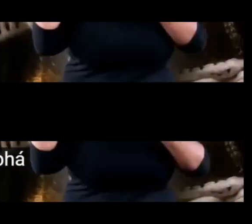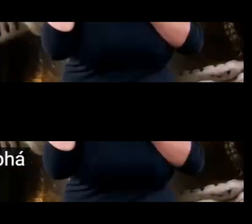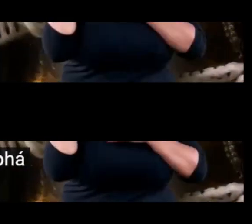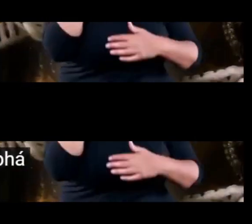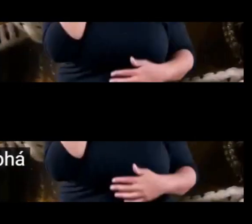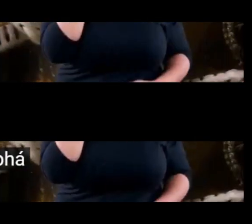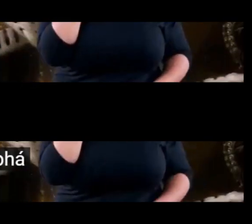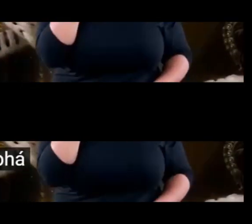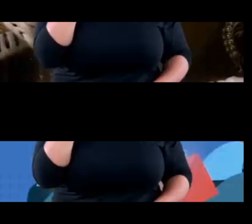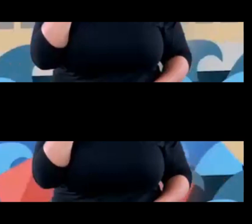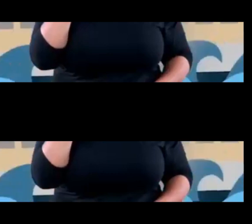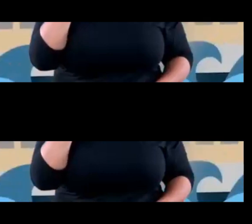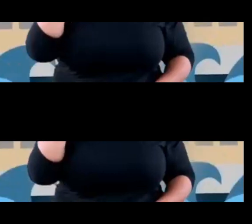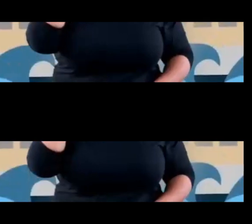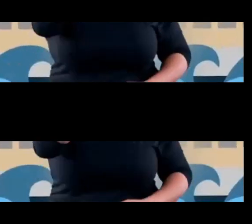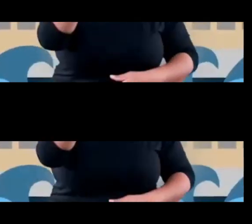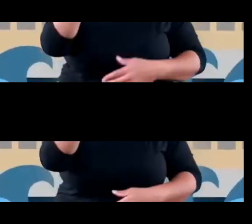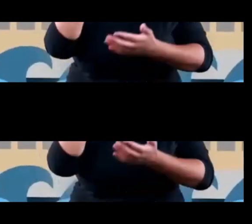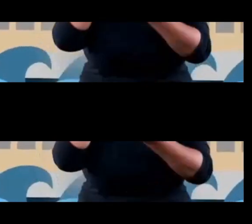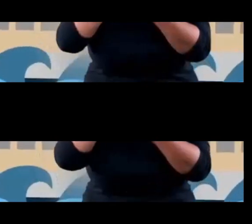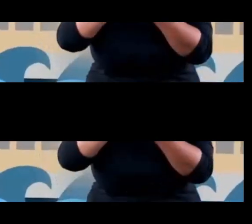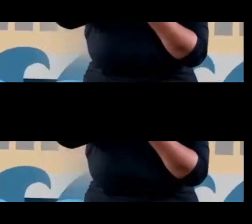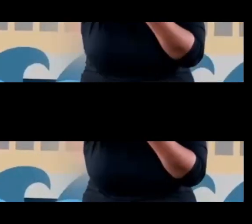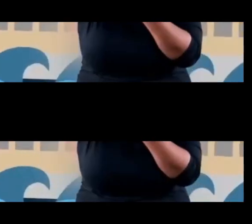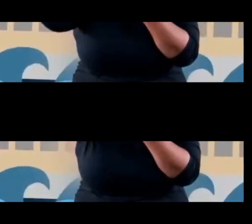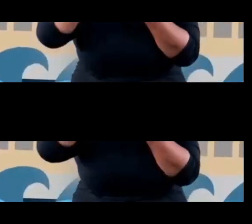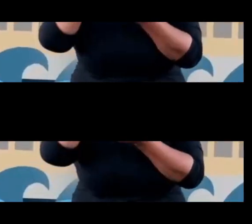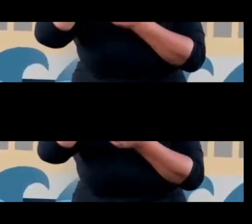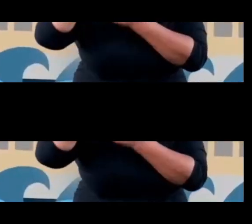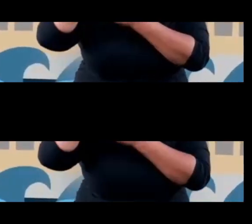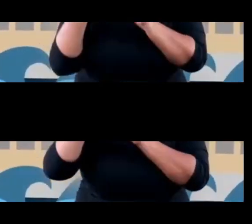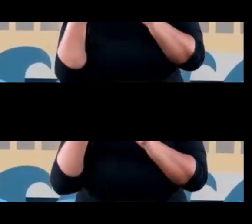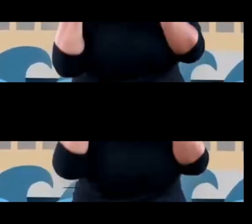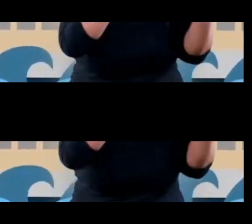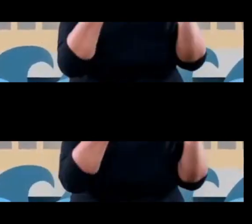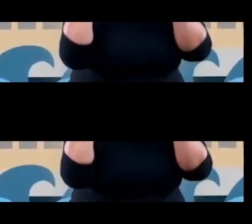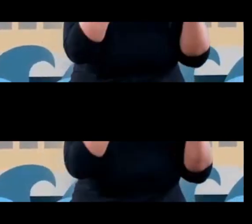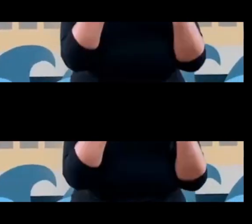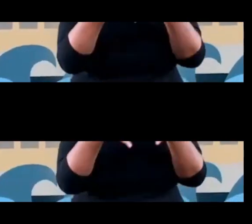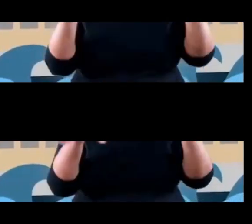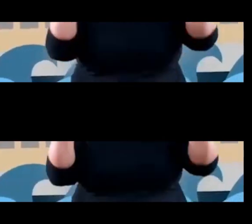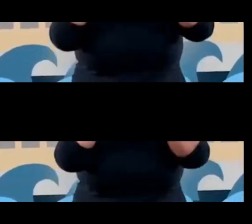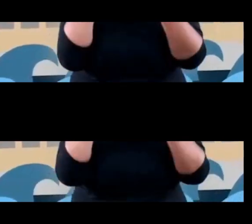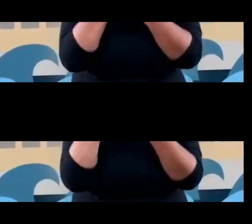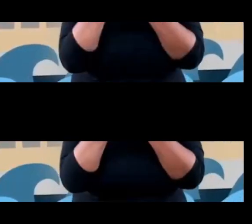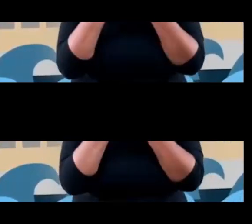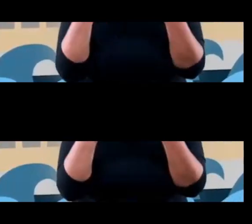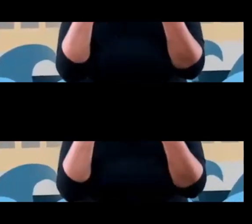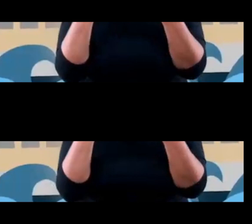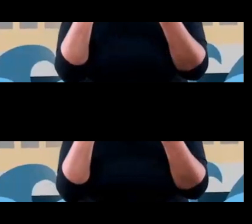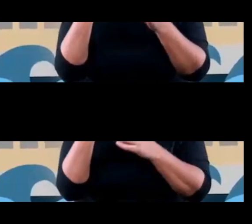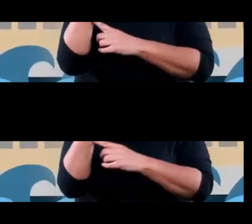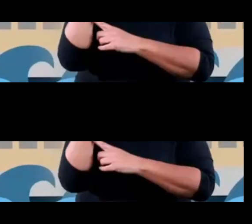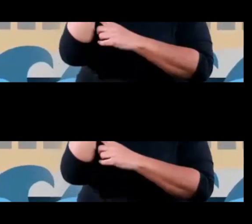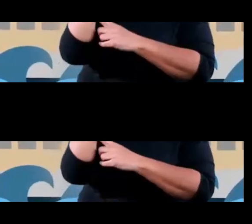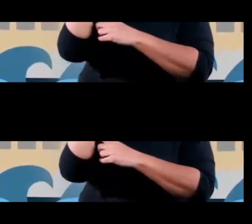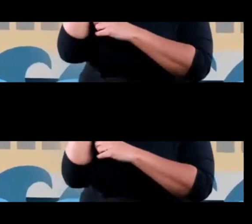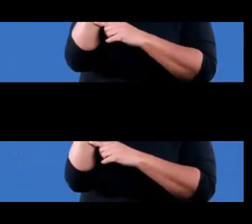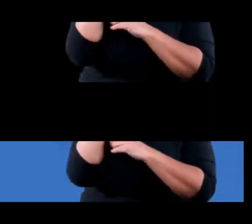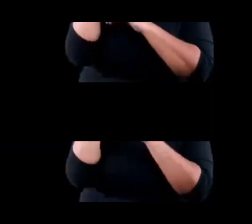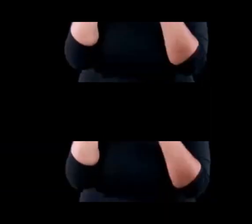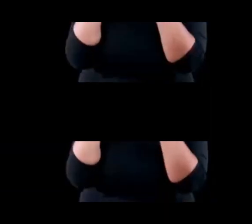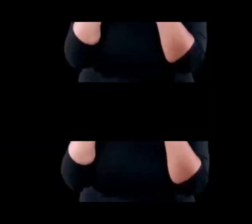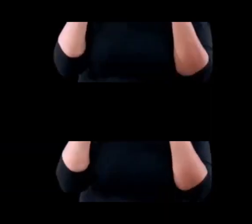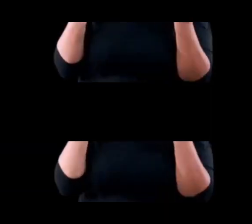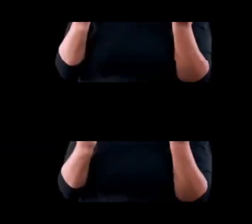tea. The amount of money that the tea was worth in today's money would be about $1 million.